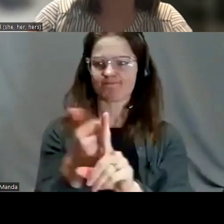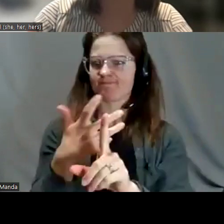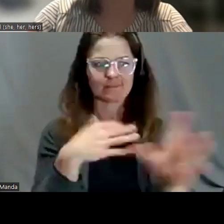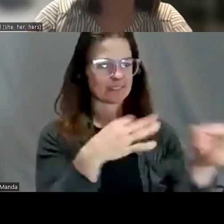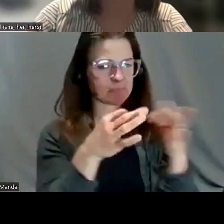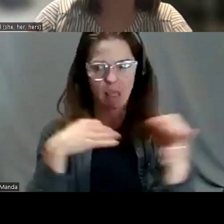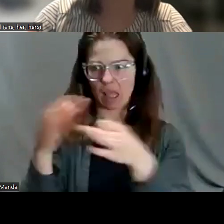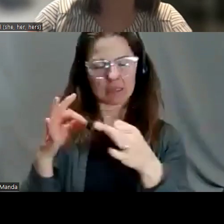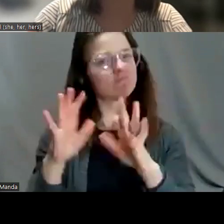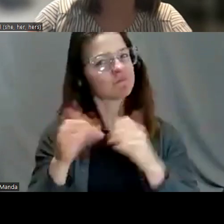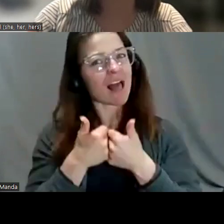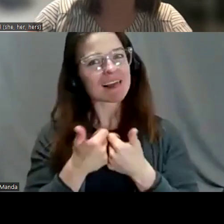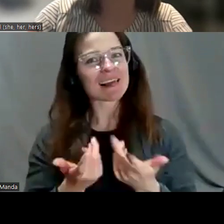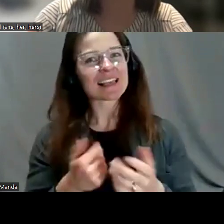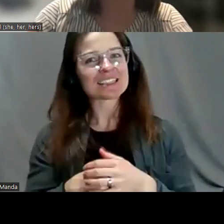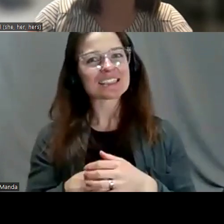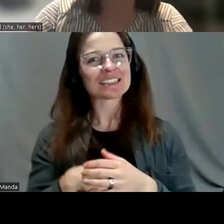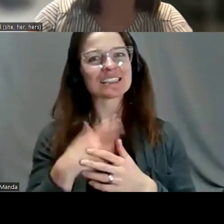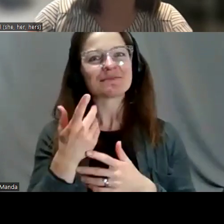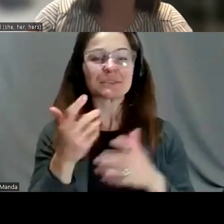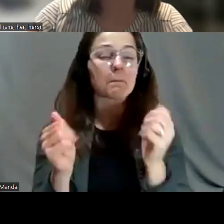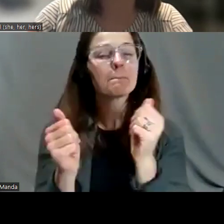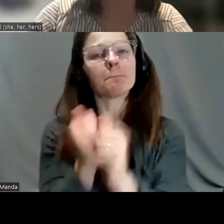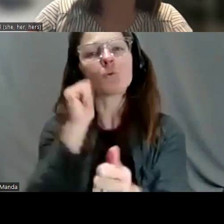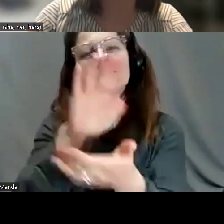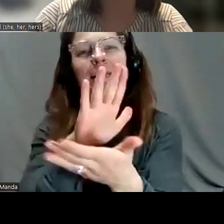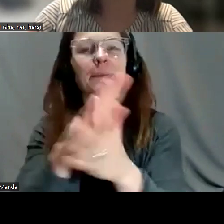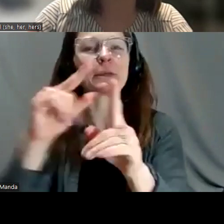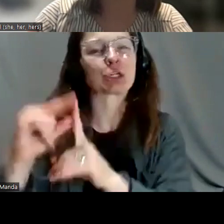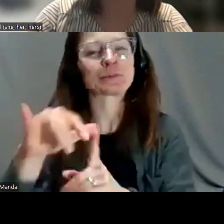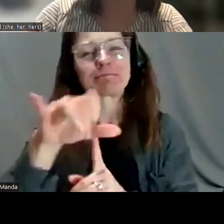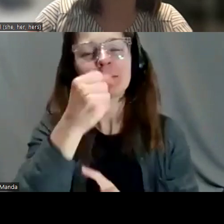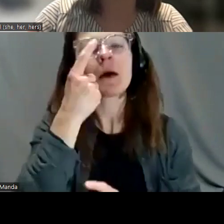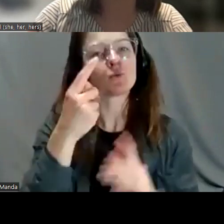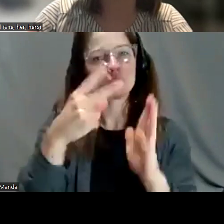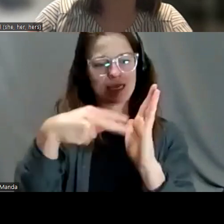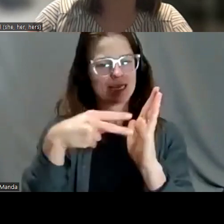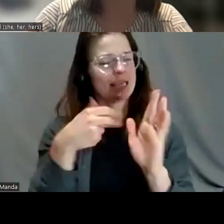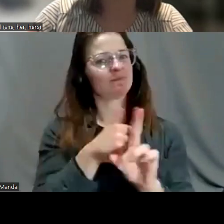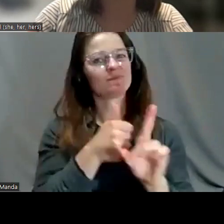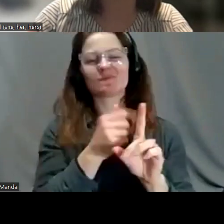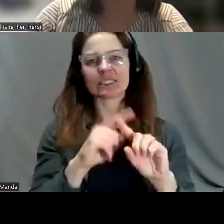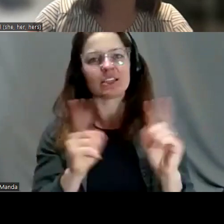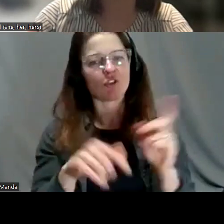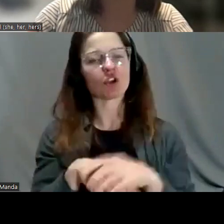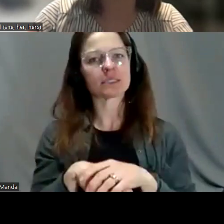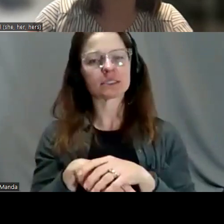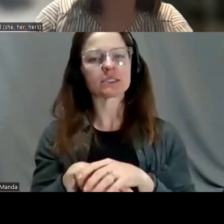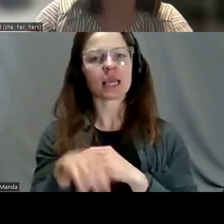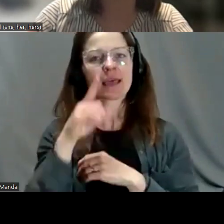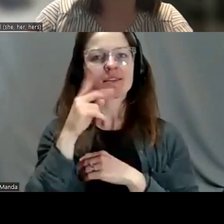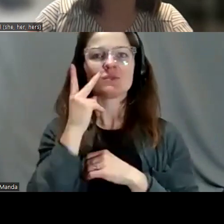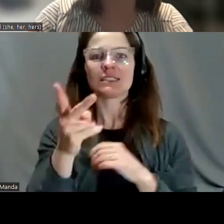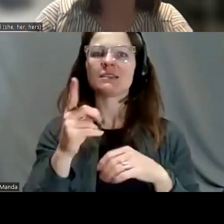academic terms are, but I think reading is a special case in itself. And that, I think, points to the kind of heated debates that you see,